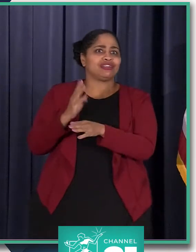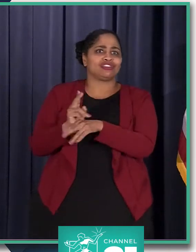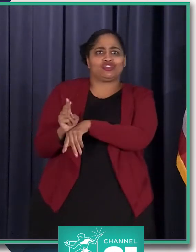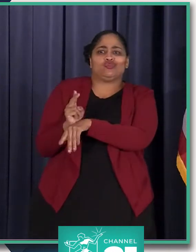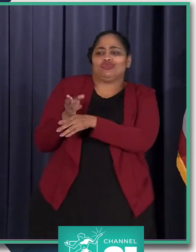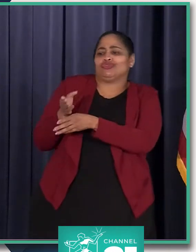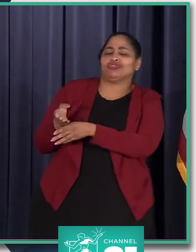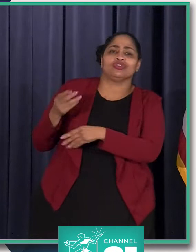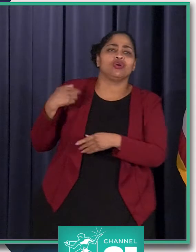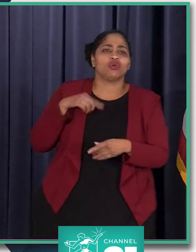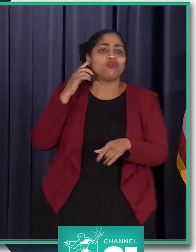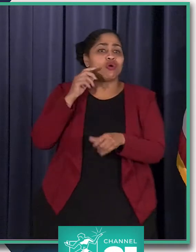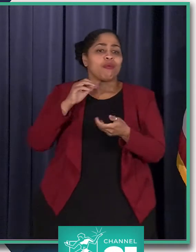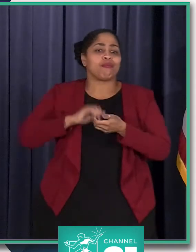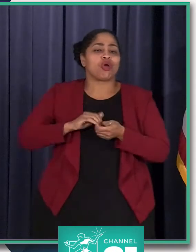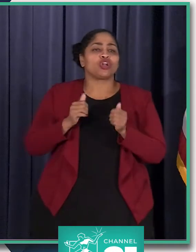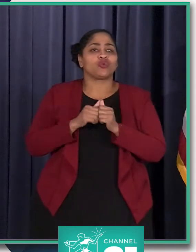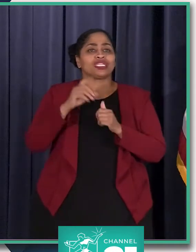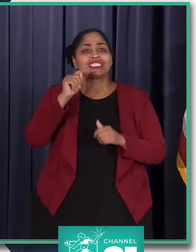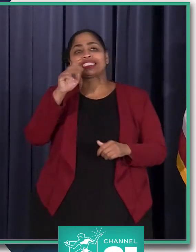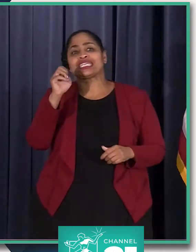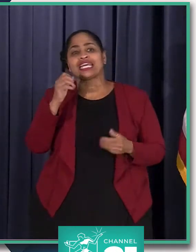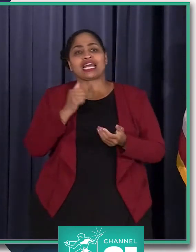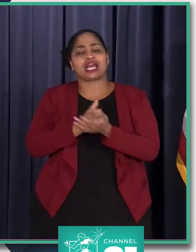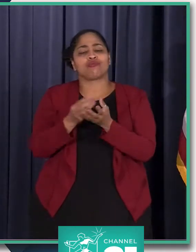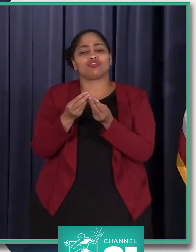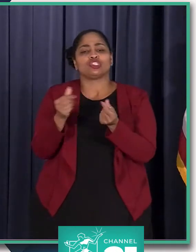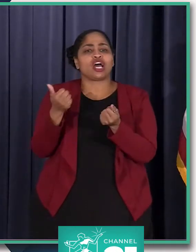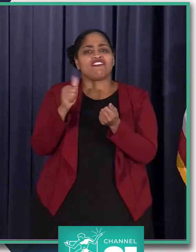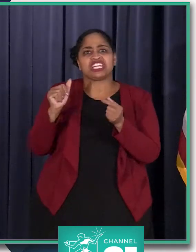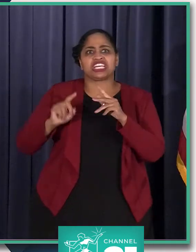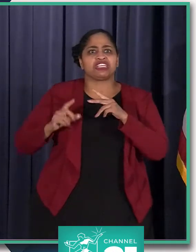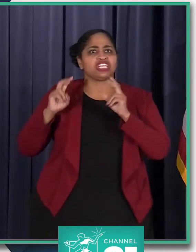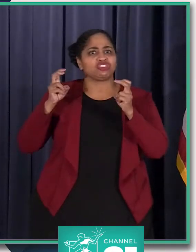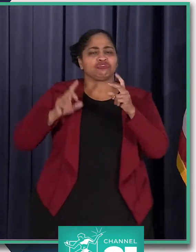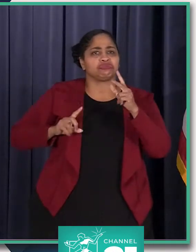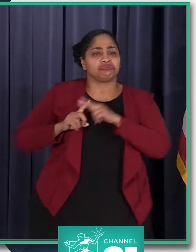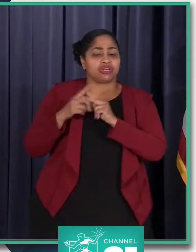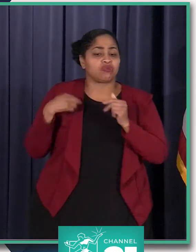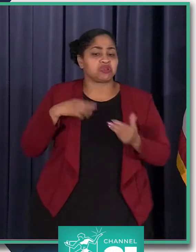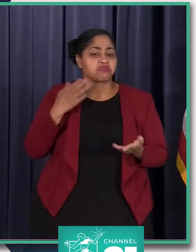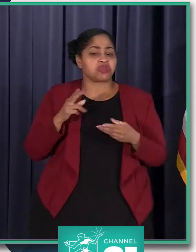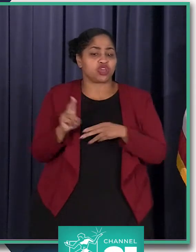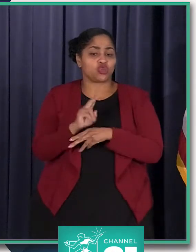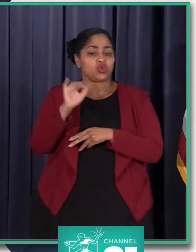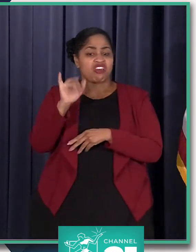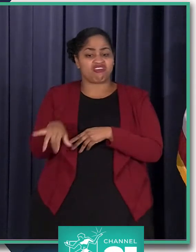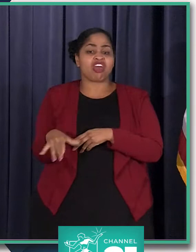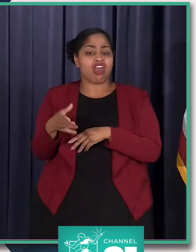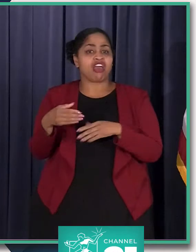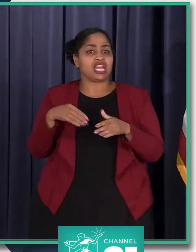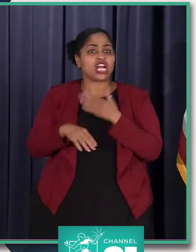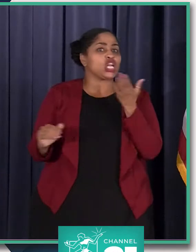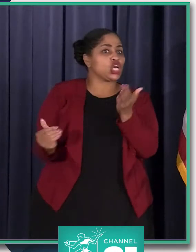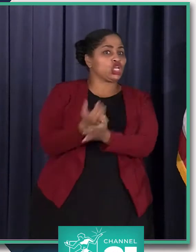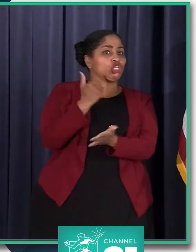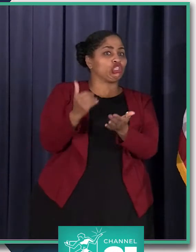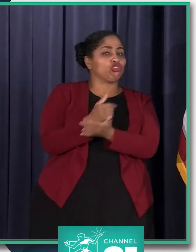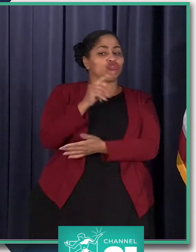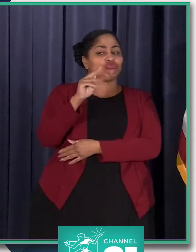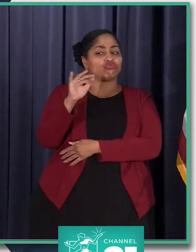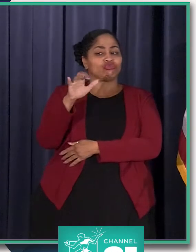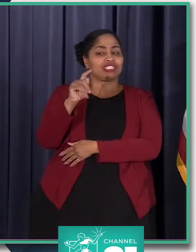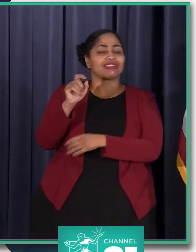help install the infrastructure. And it is quite possible that we may put that infrastructure in the new transit